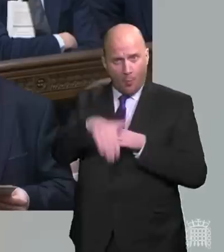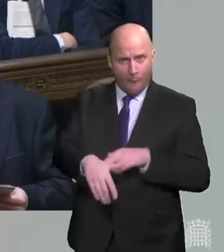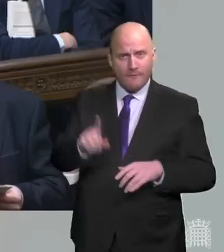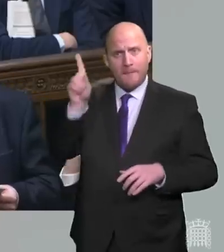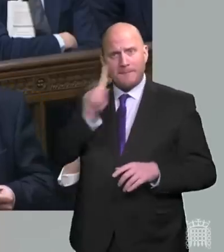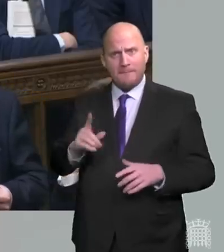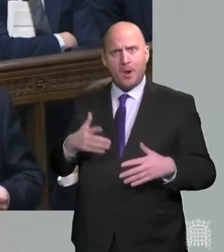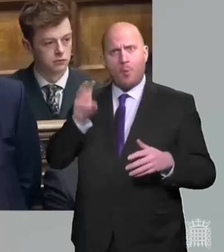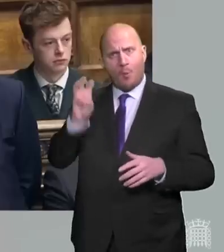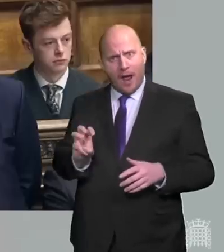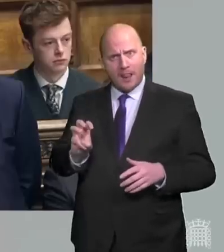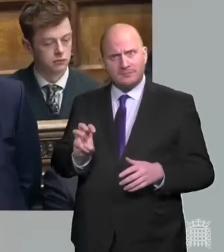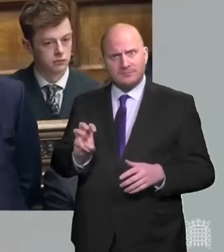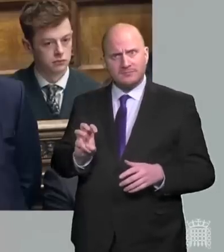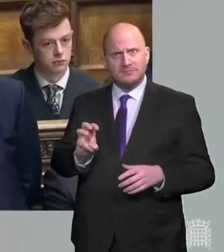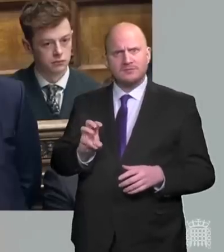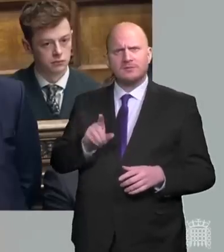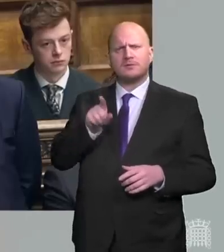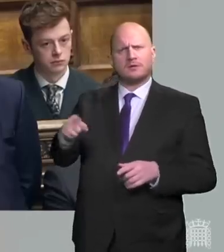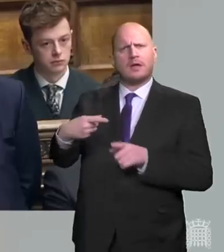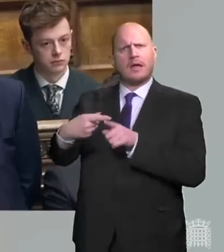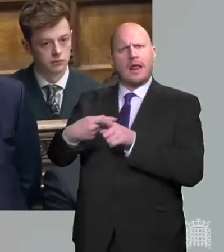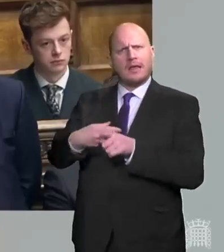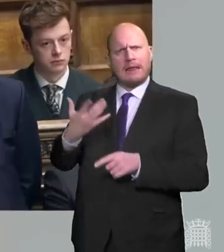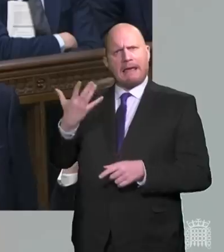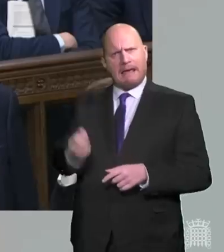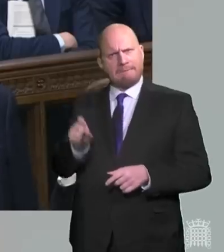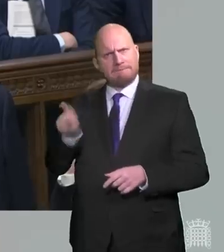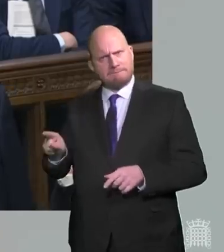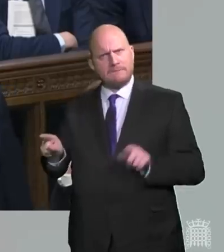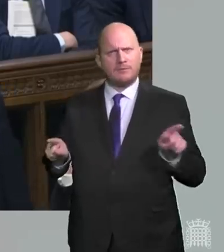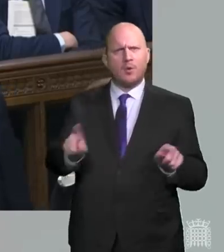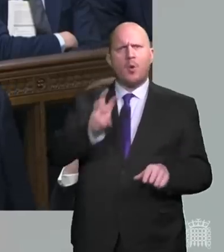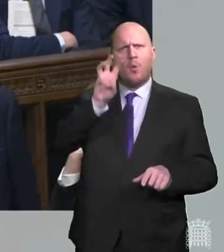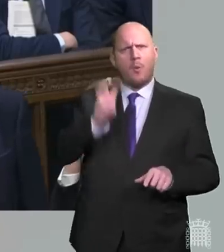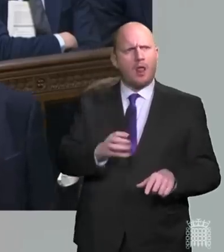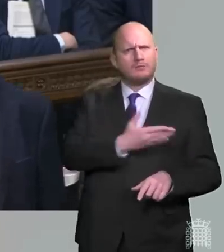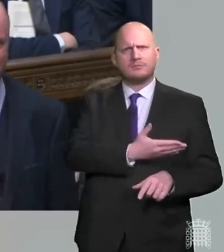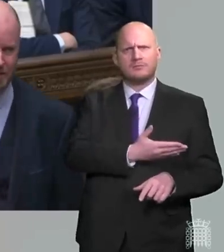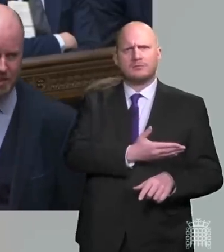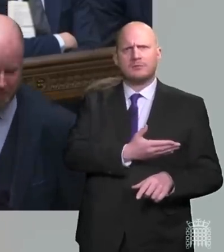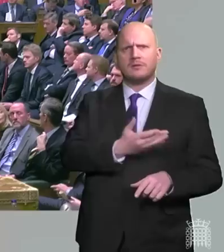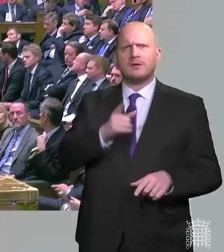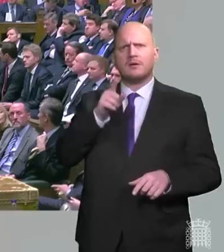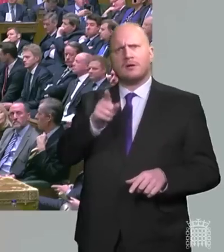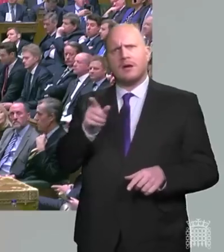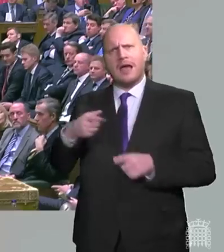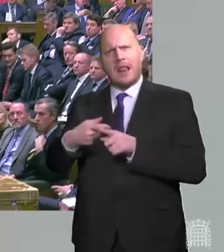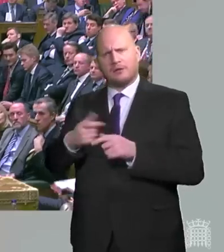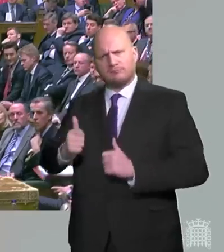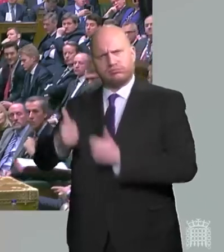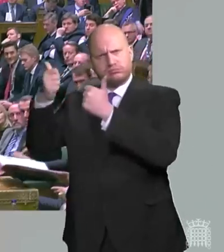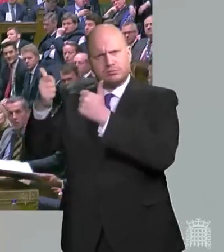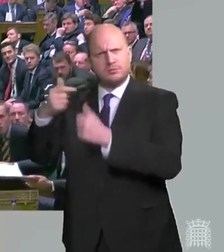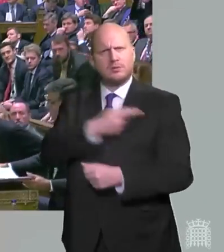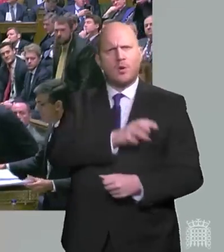that the North Wales Health Board has had it for 8 years, could he come up with a way of putting the Welsh Labour Government into special measures? Prime